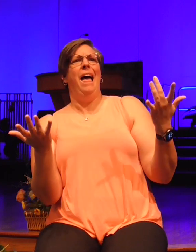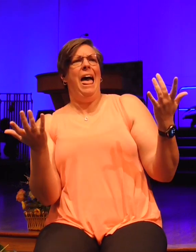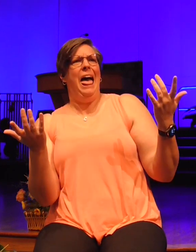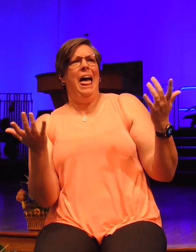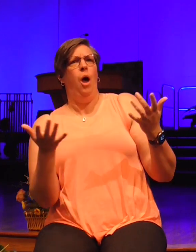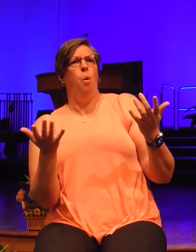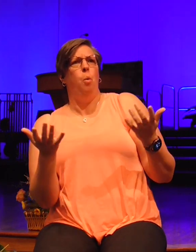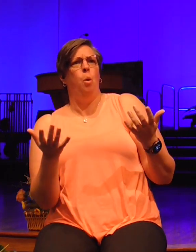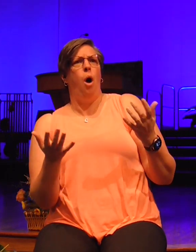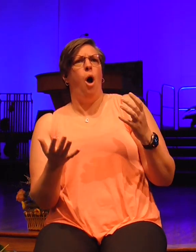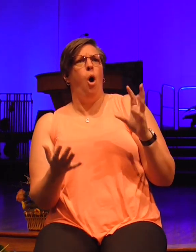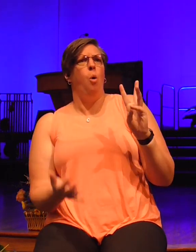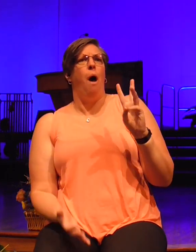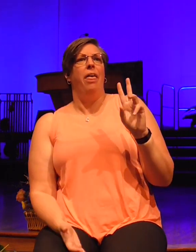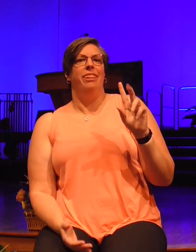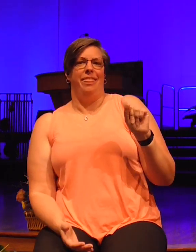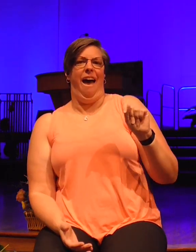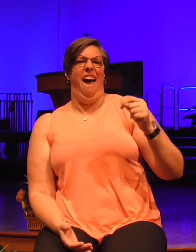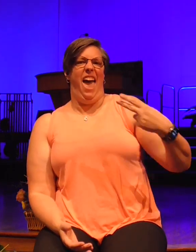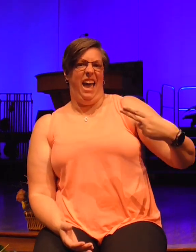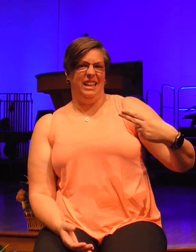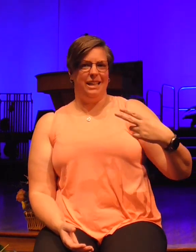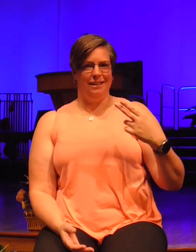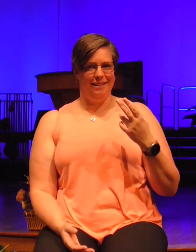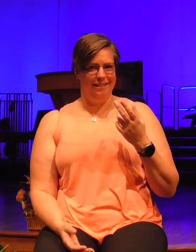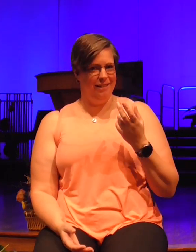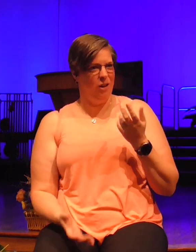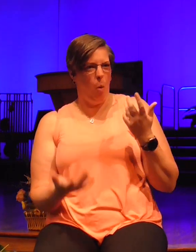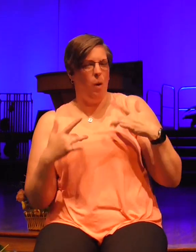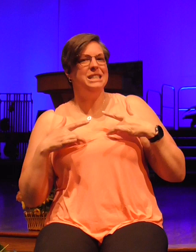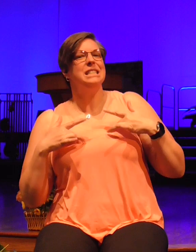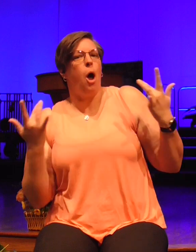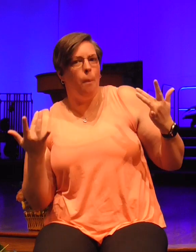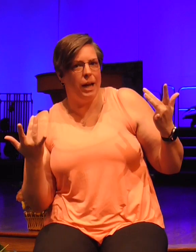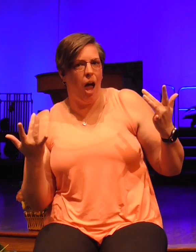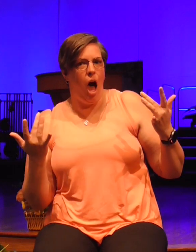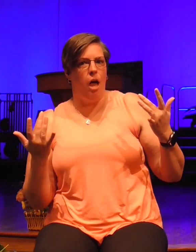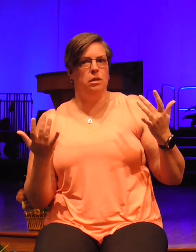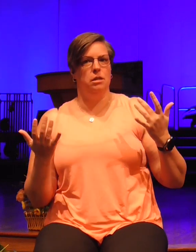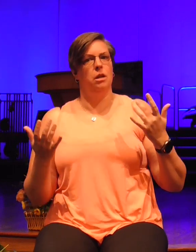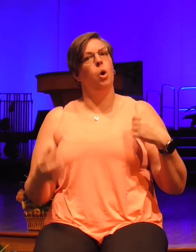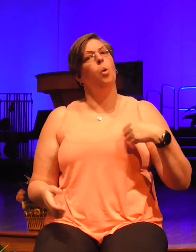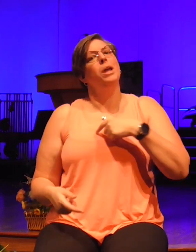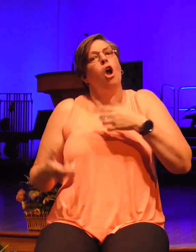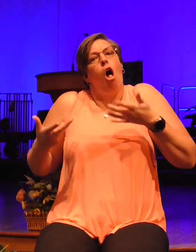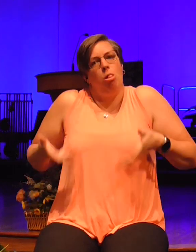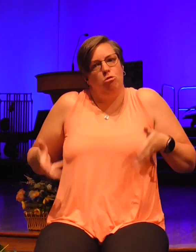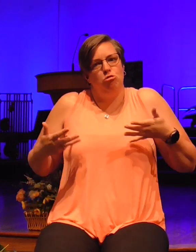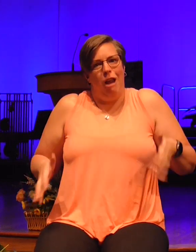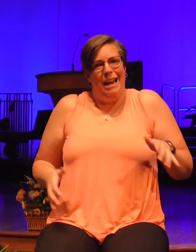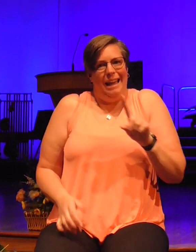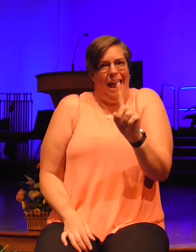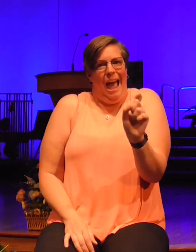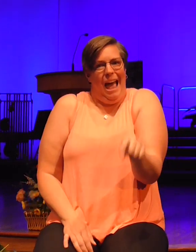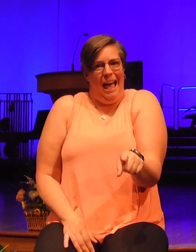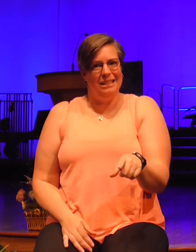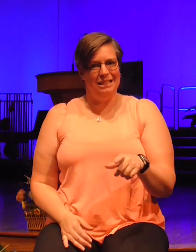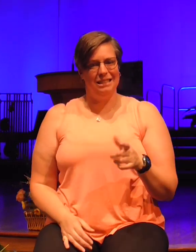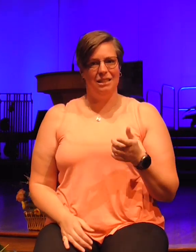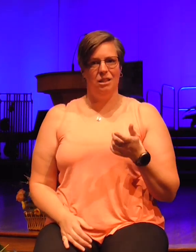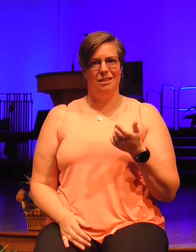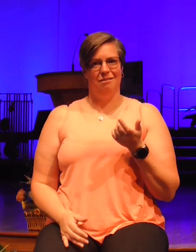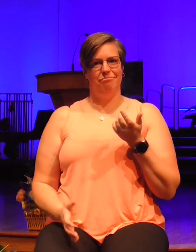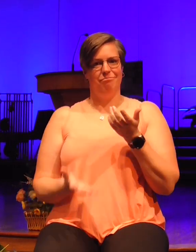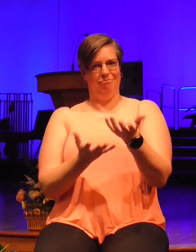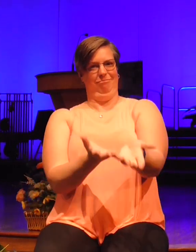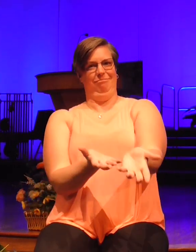believe what's going on. So we have a propensity already to ask sort of questions